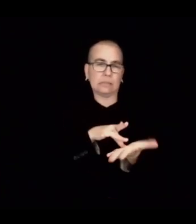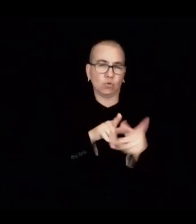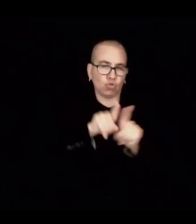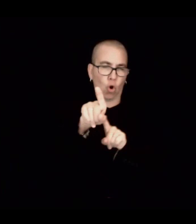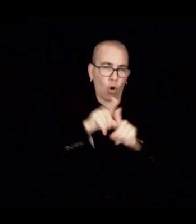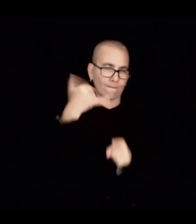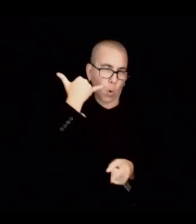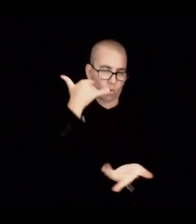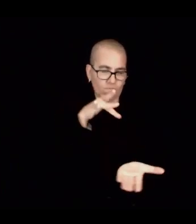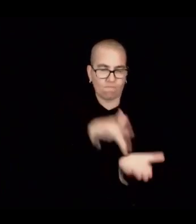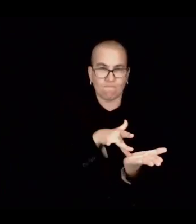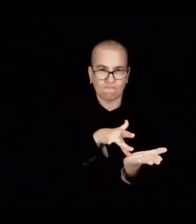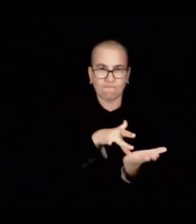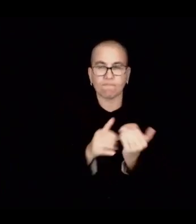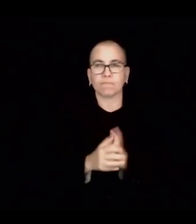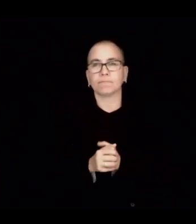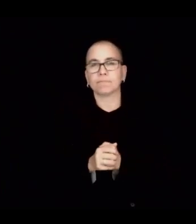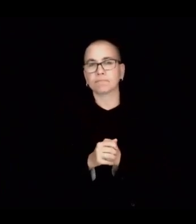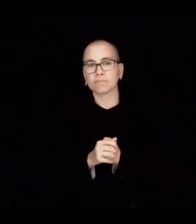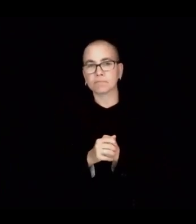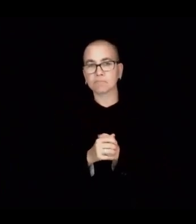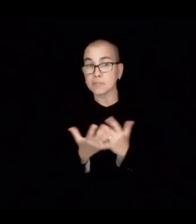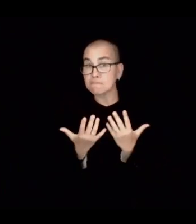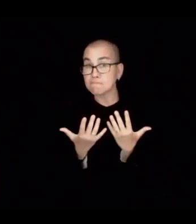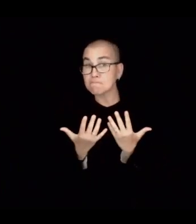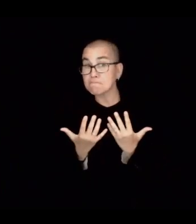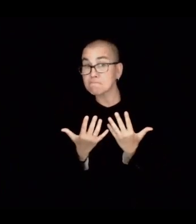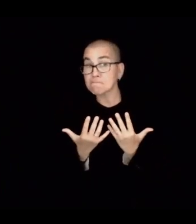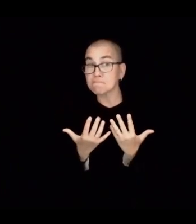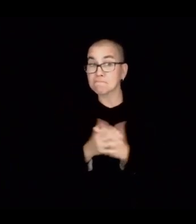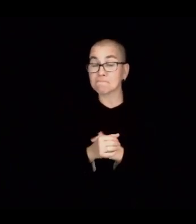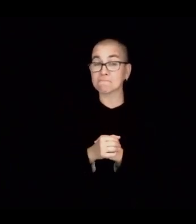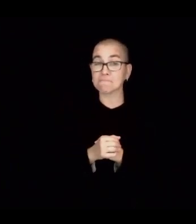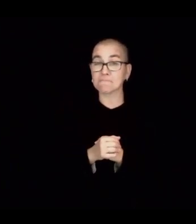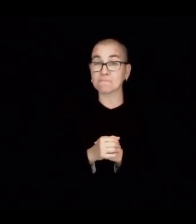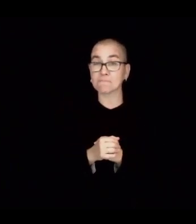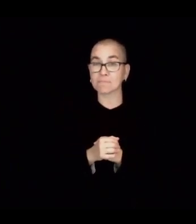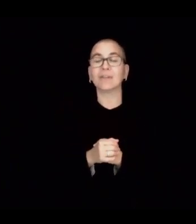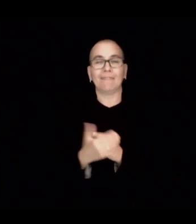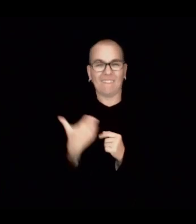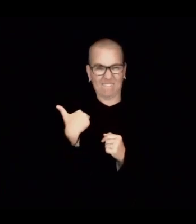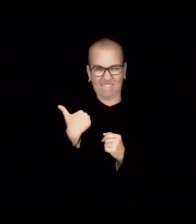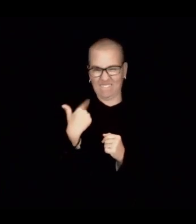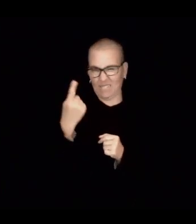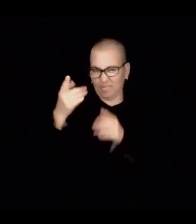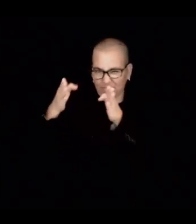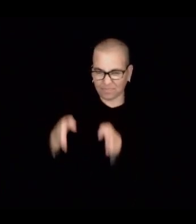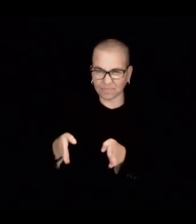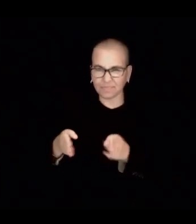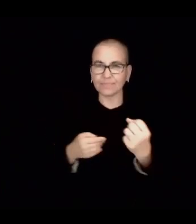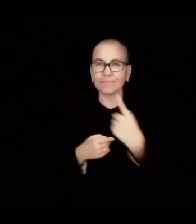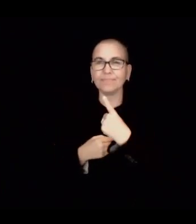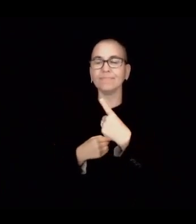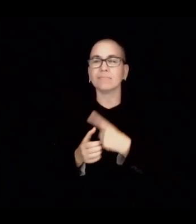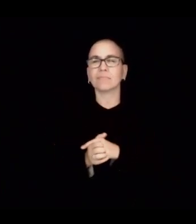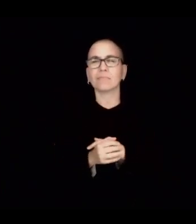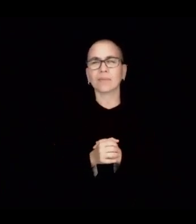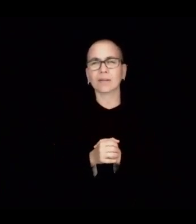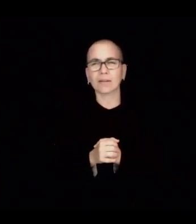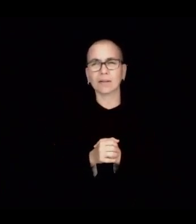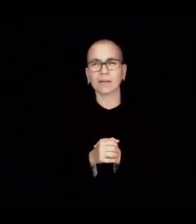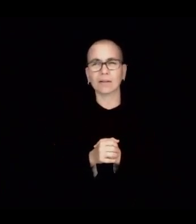Q&A roster. We have our first question from the line of Jeremy Olson from Star Tribune. Your line is now